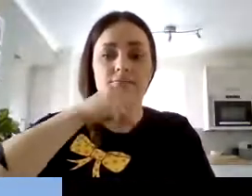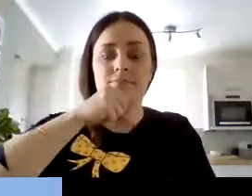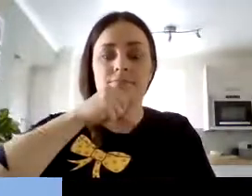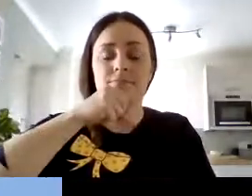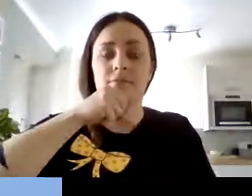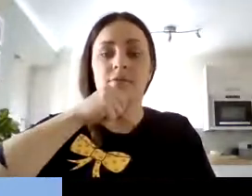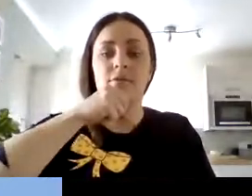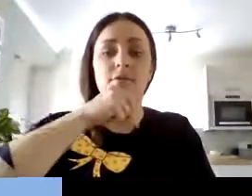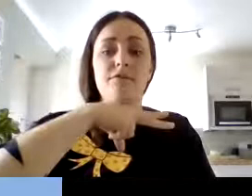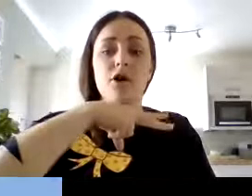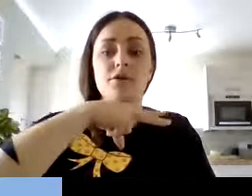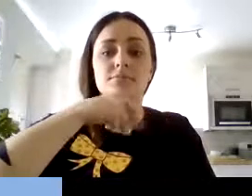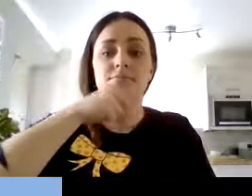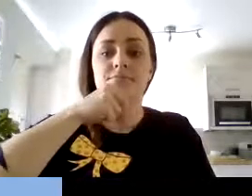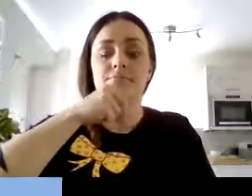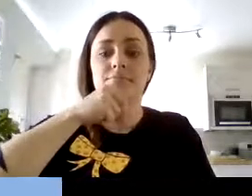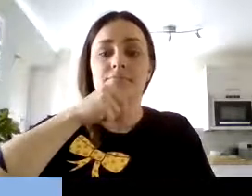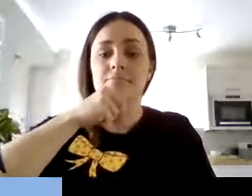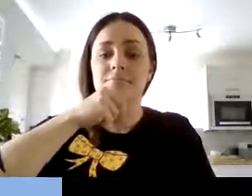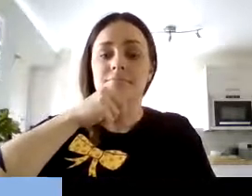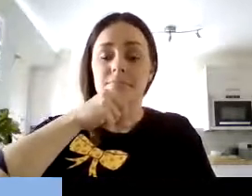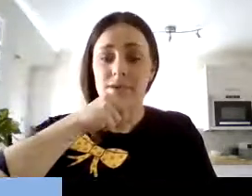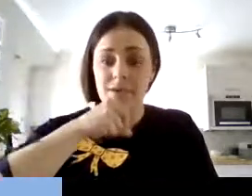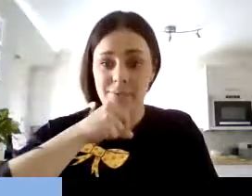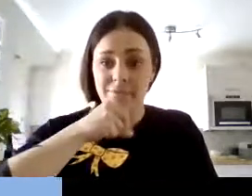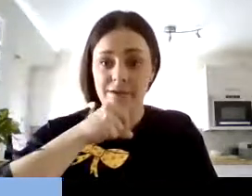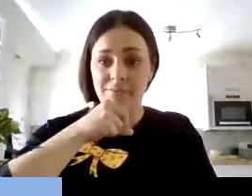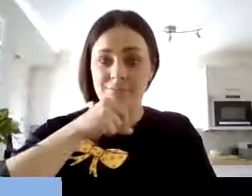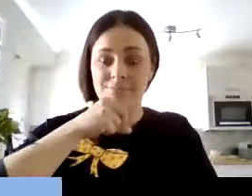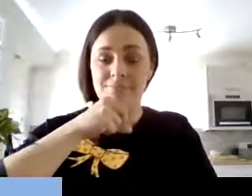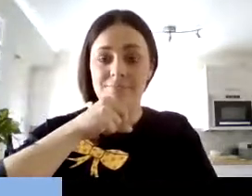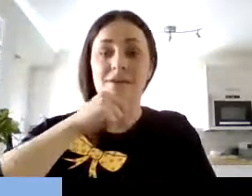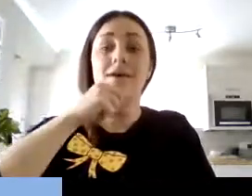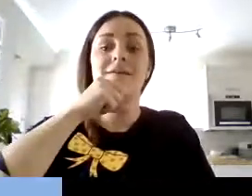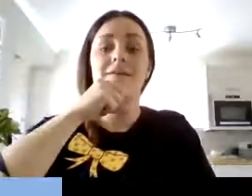Frog. Frog. Can you have a go?